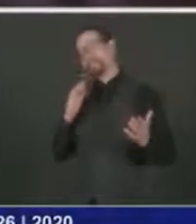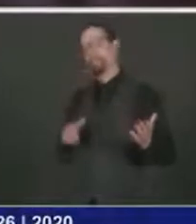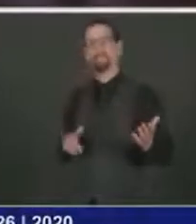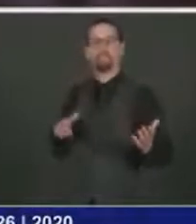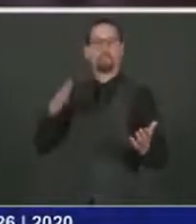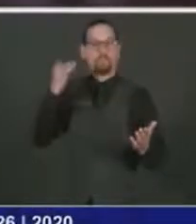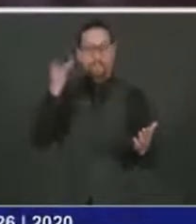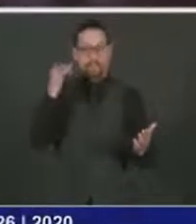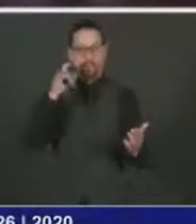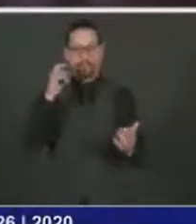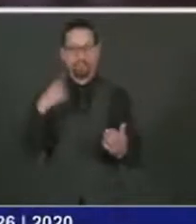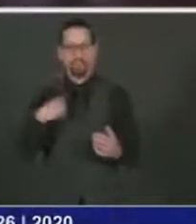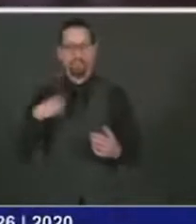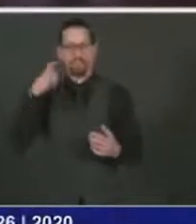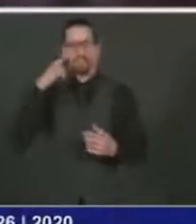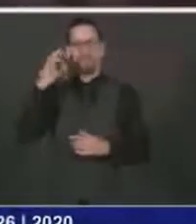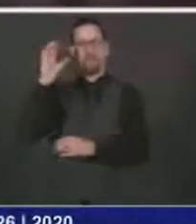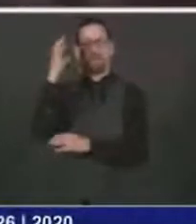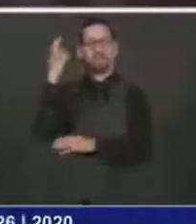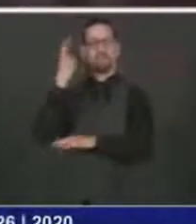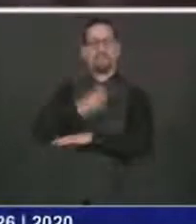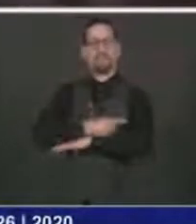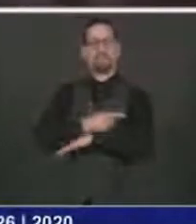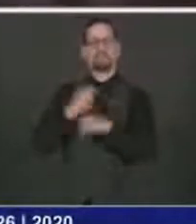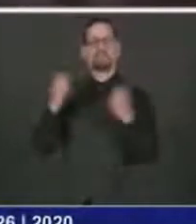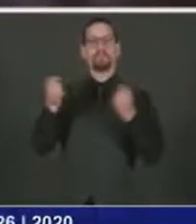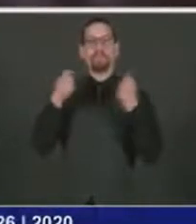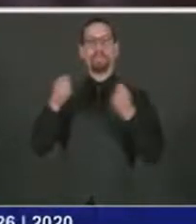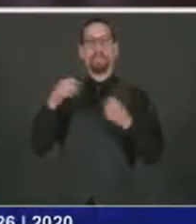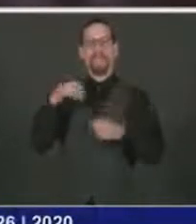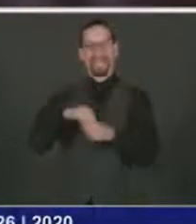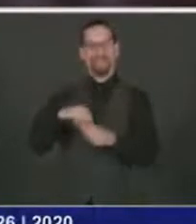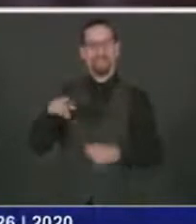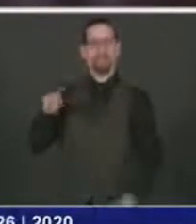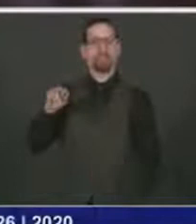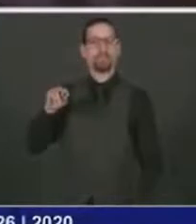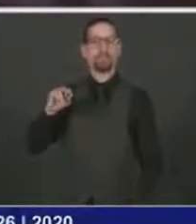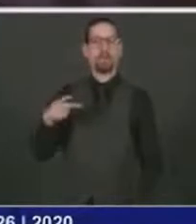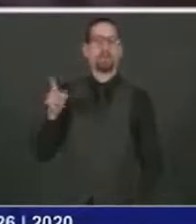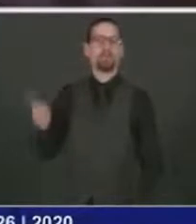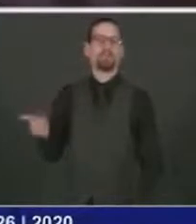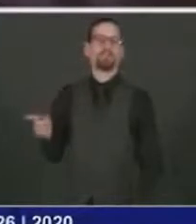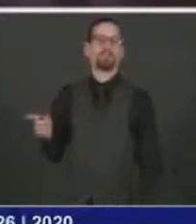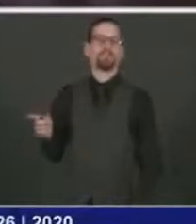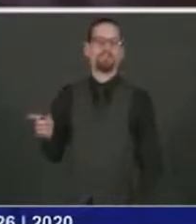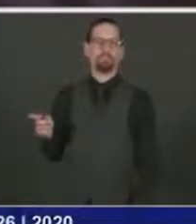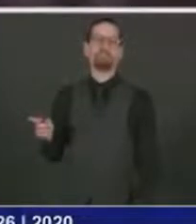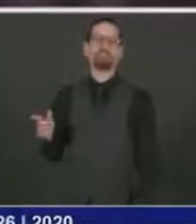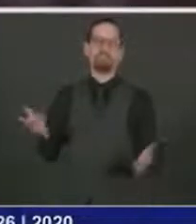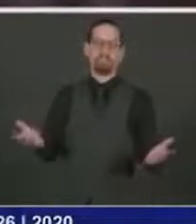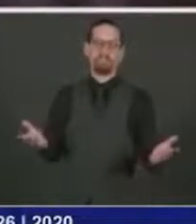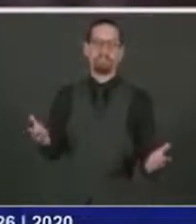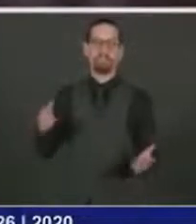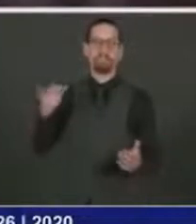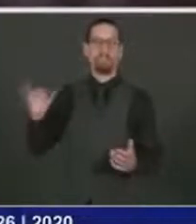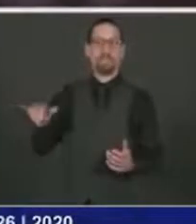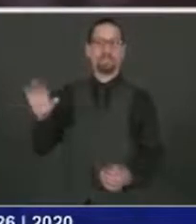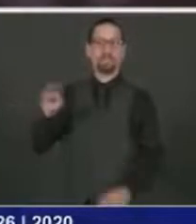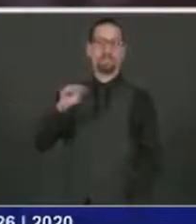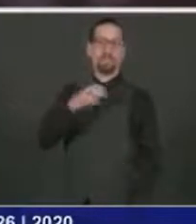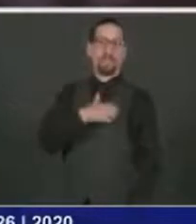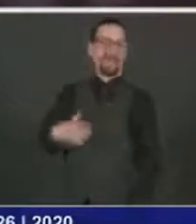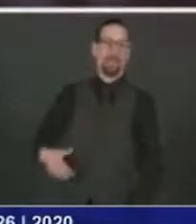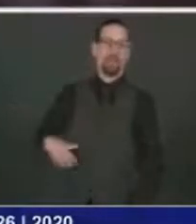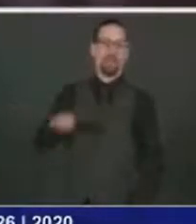Columbus Day Festa in Newport, and it's a great event. That's her call. That's her call, right? If she